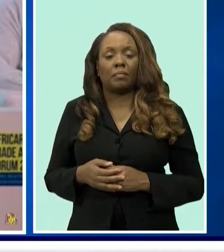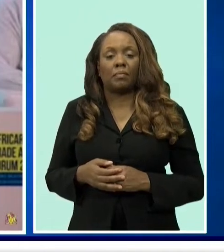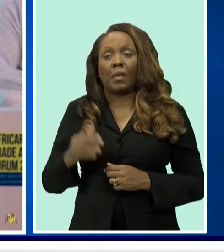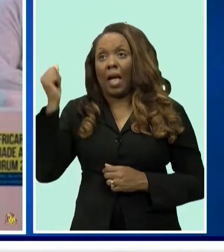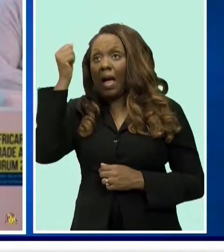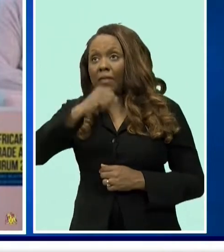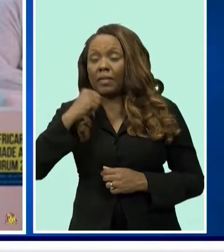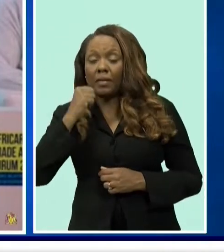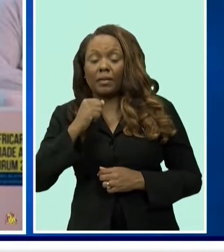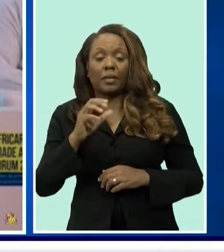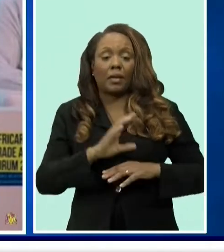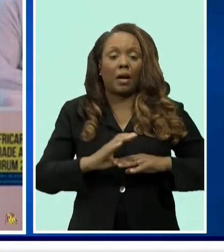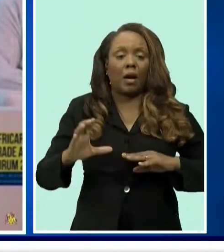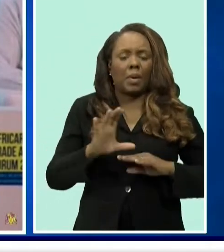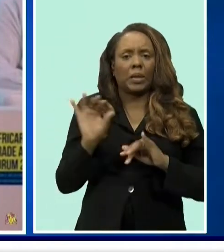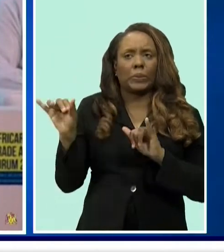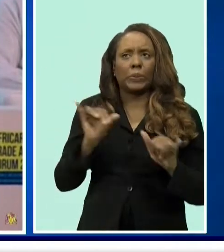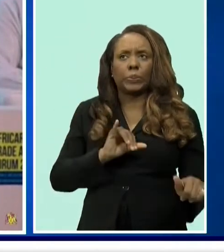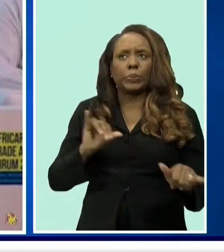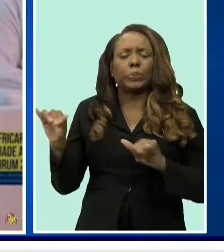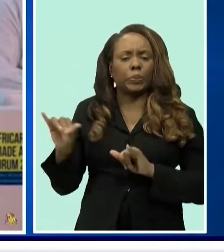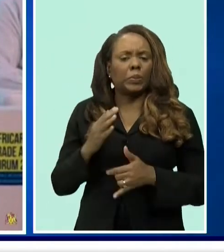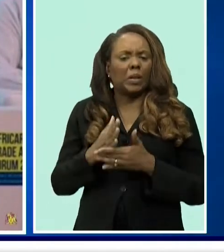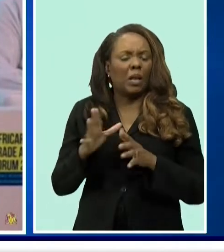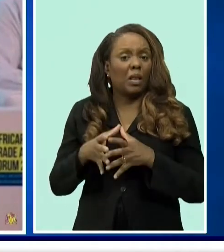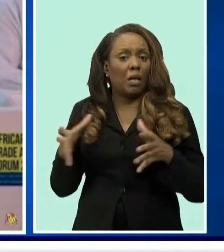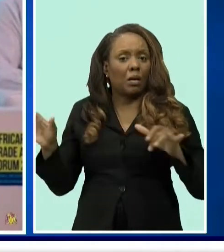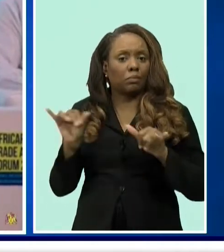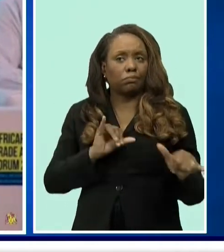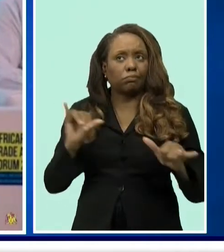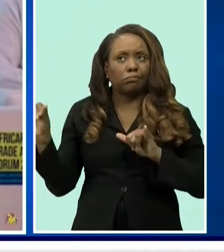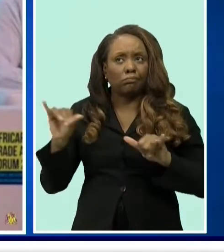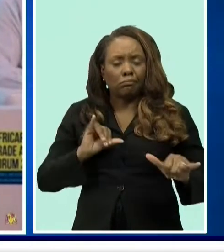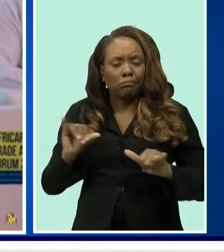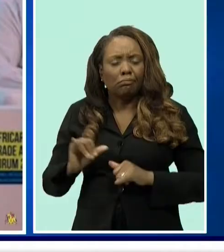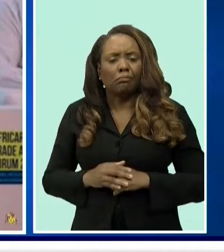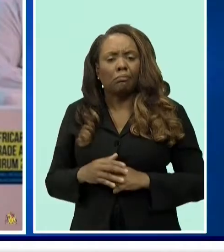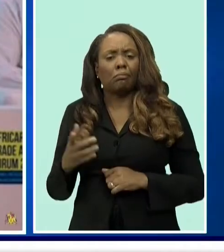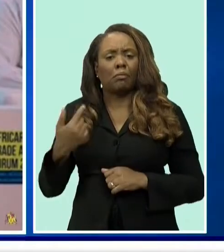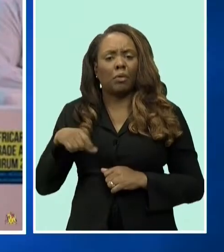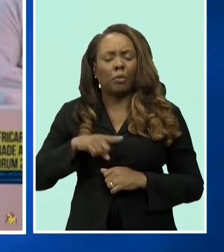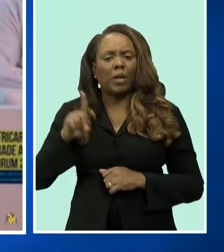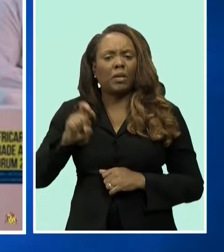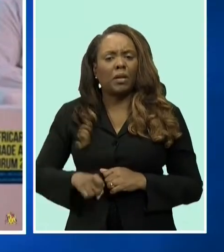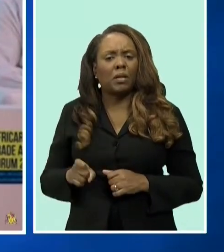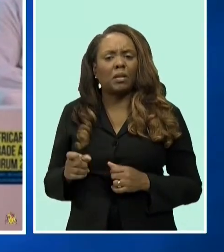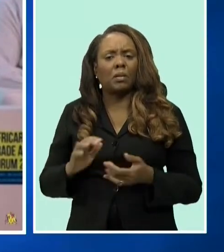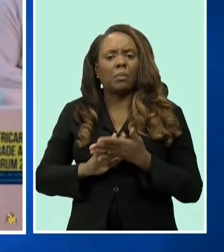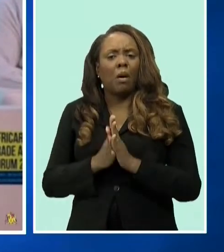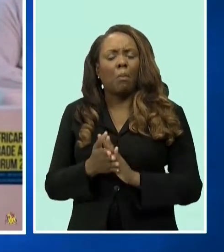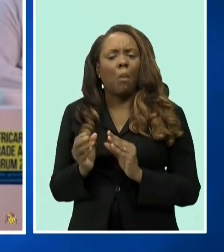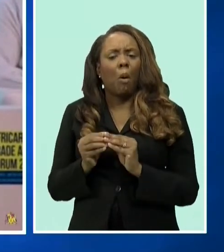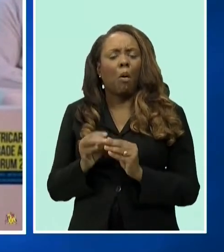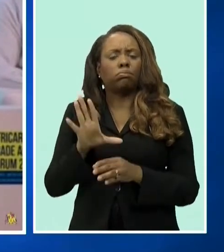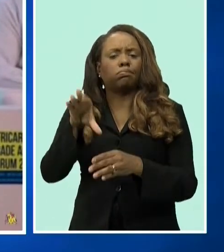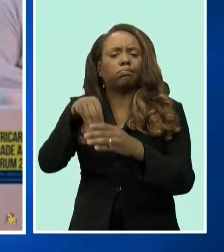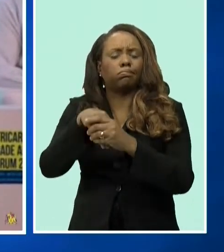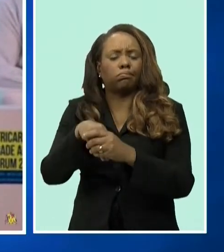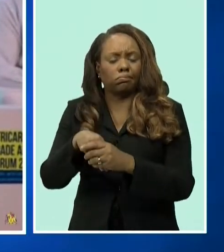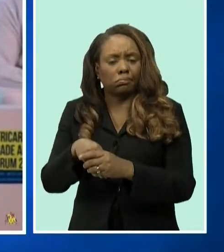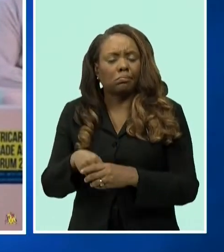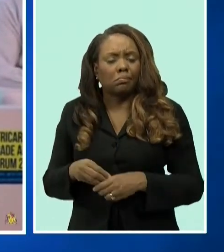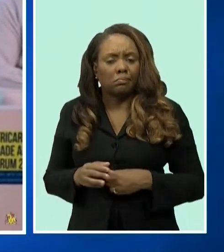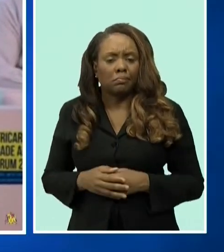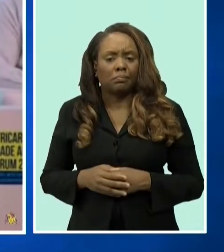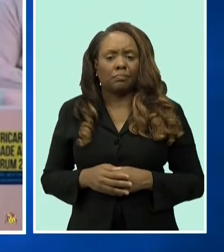the Caribbean, I think we can really make sure that we drive inclusivity with that. So when it comes